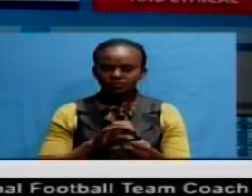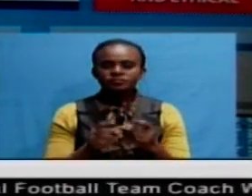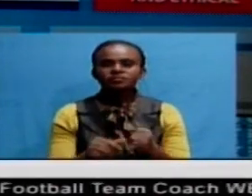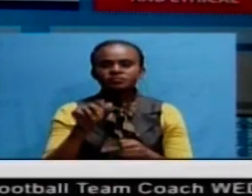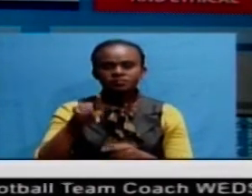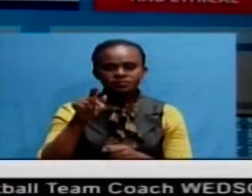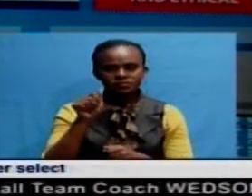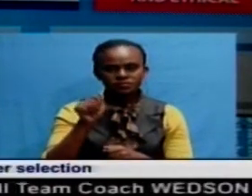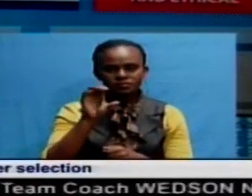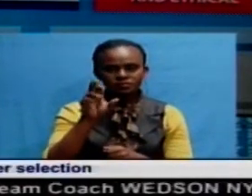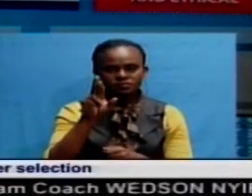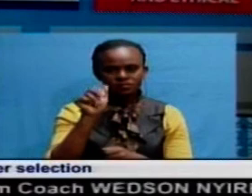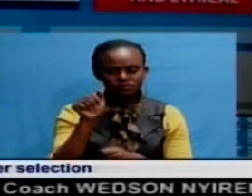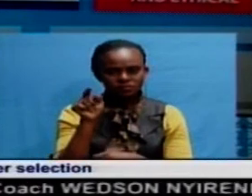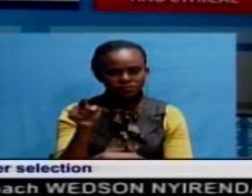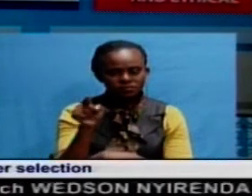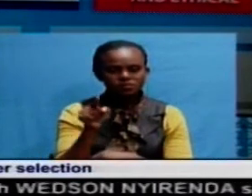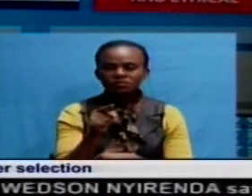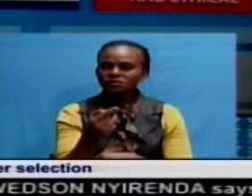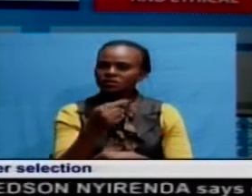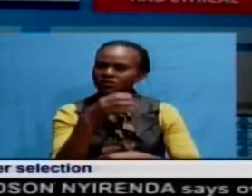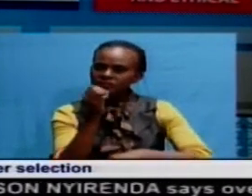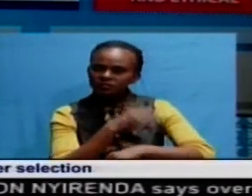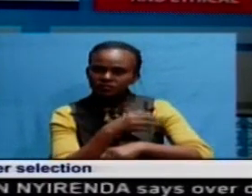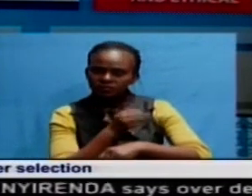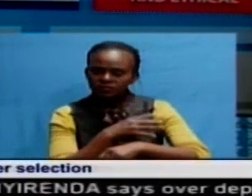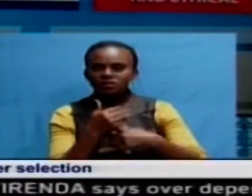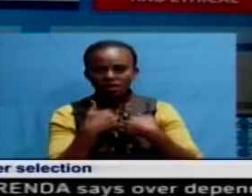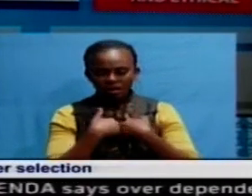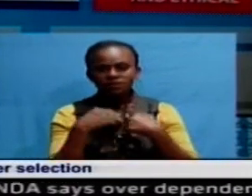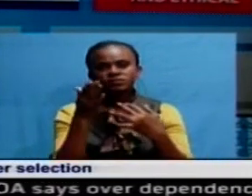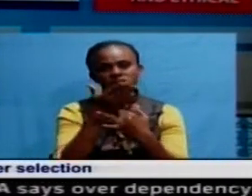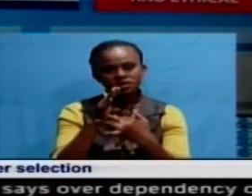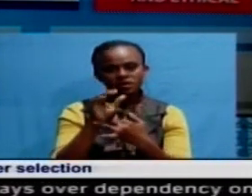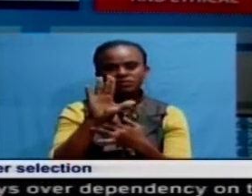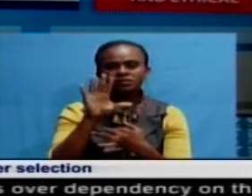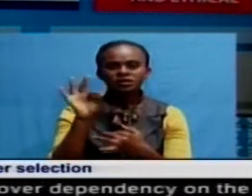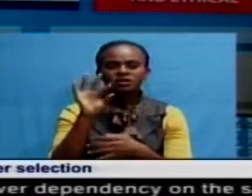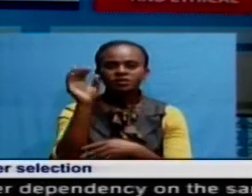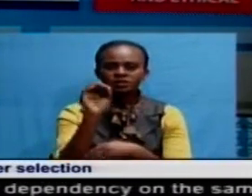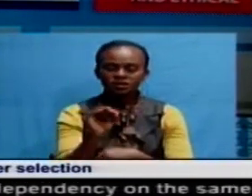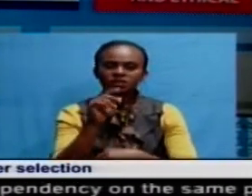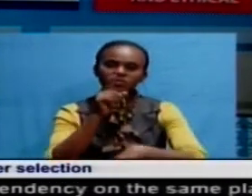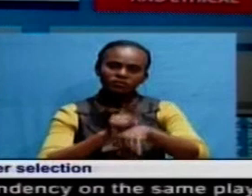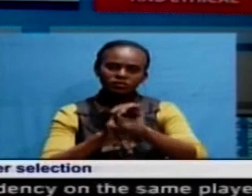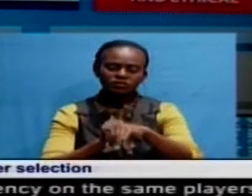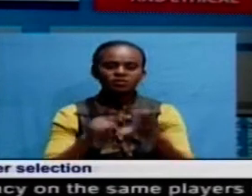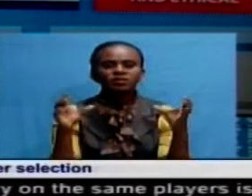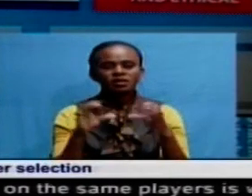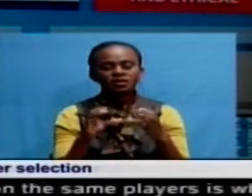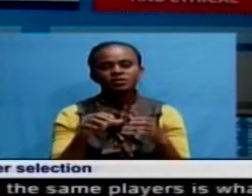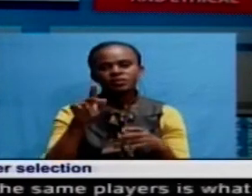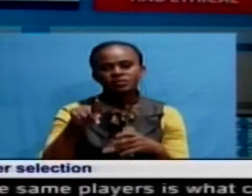Agency, PACRA, have established that Foley Investments actually holds 59% shareholding in City of Lusaka Football Club 2000